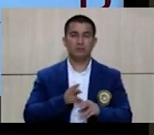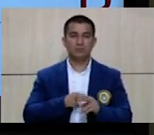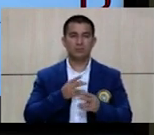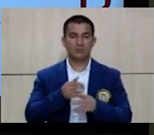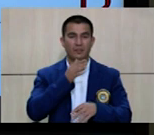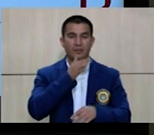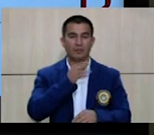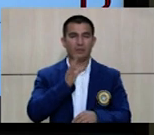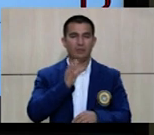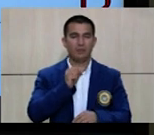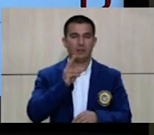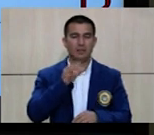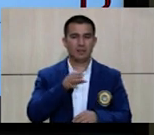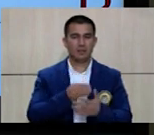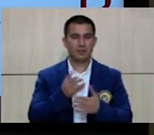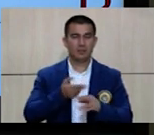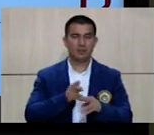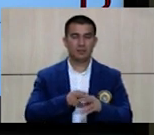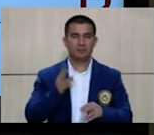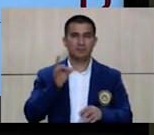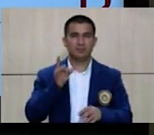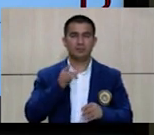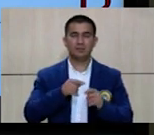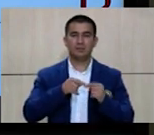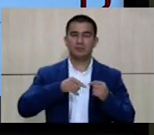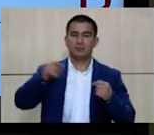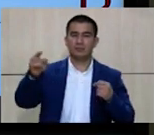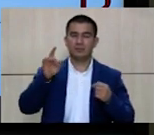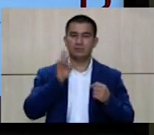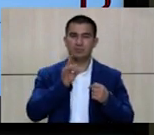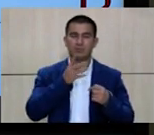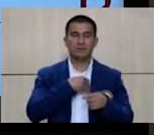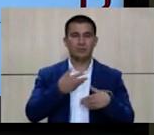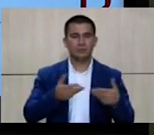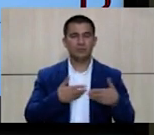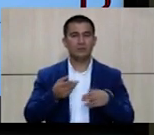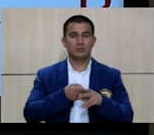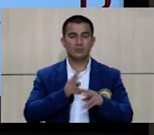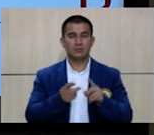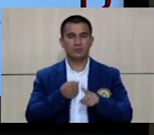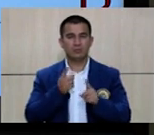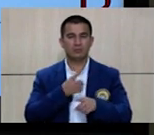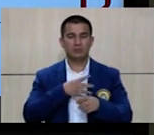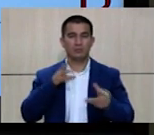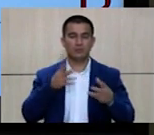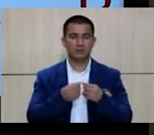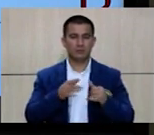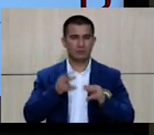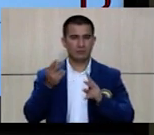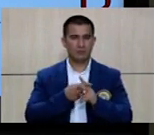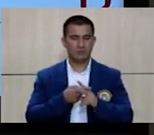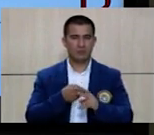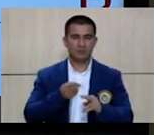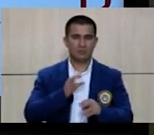kerak. Vaqtni topish uchun masofani tezlikka bo'lamiz. Birinchi piyoda sarflagan vaqt